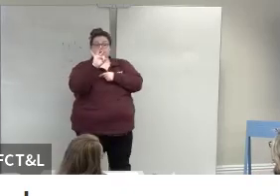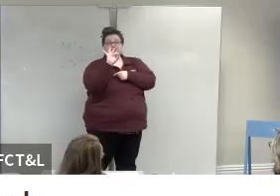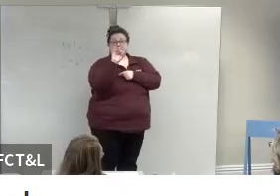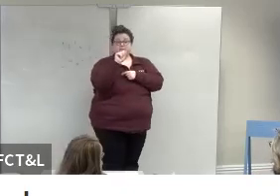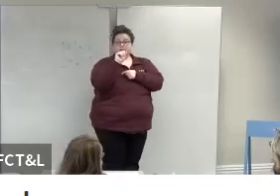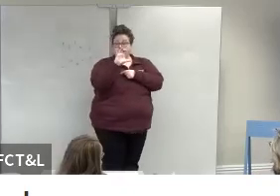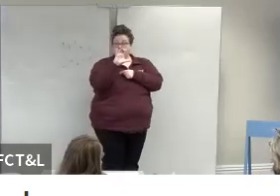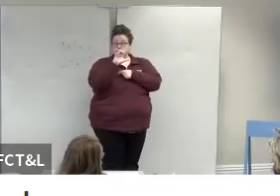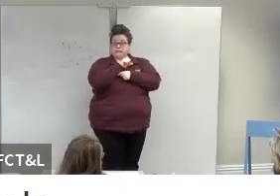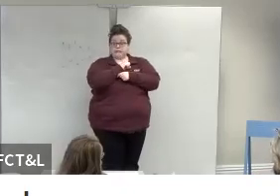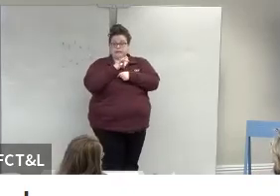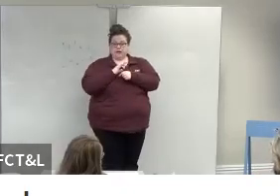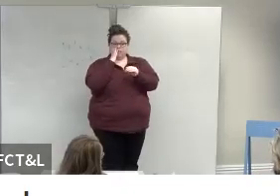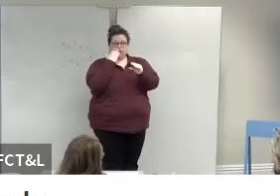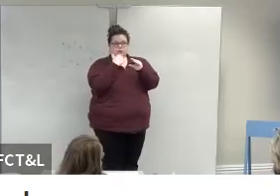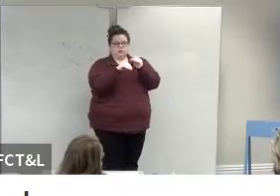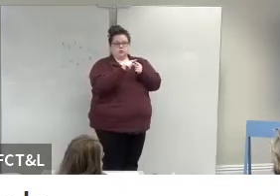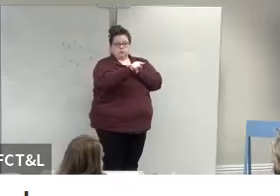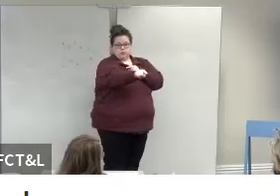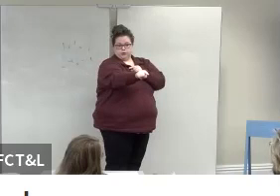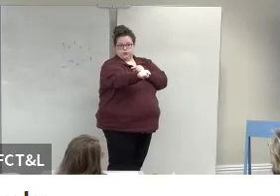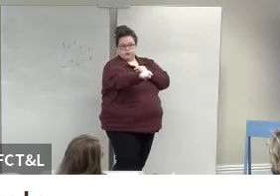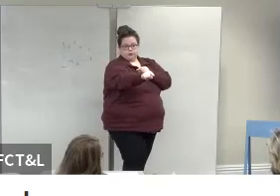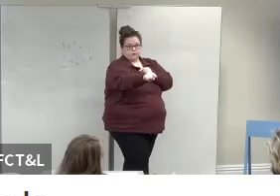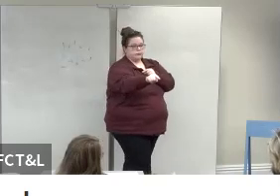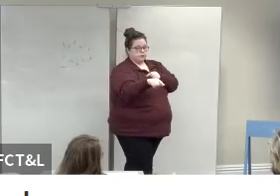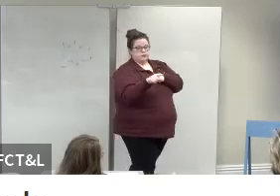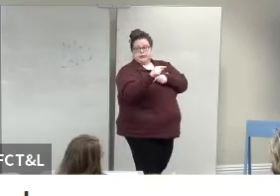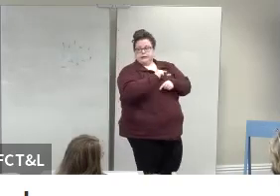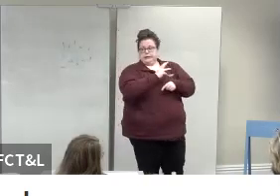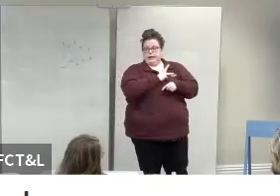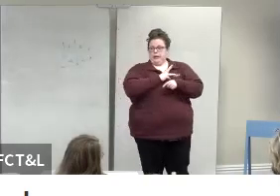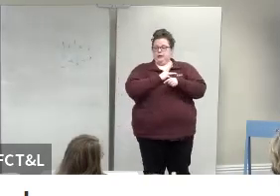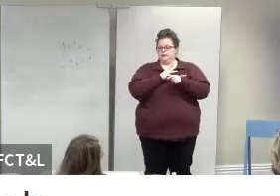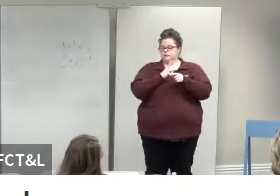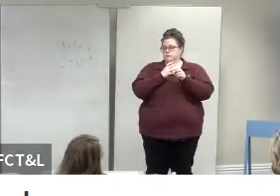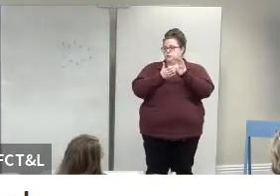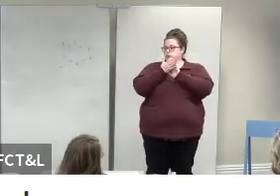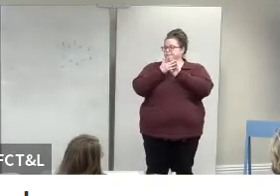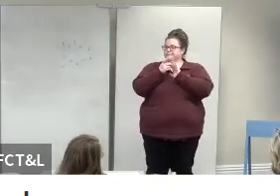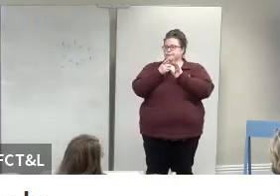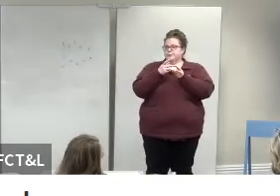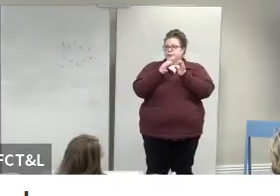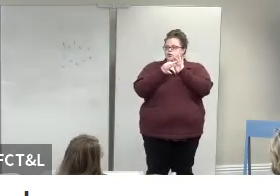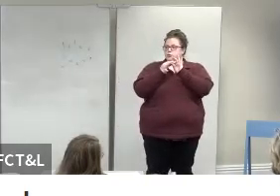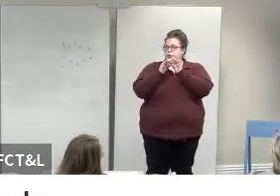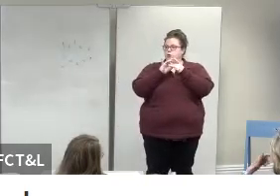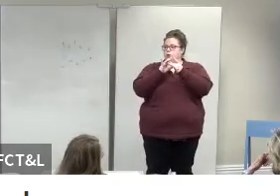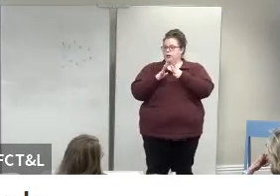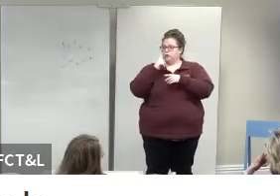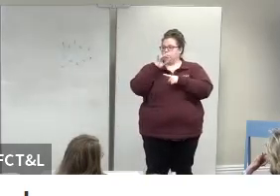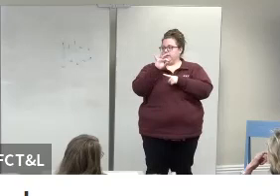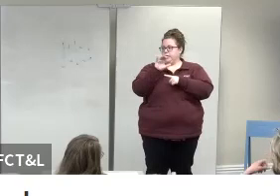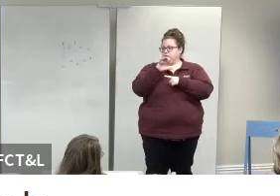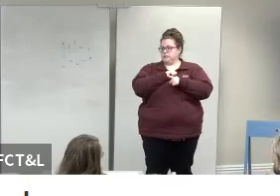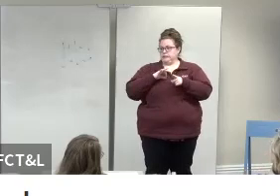to Center for Student Accessibility if it's for a student. If it's for faculty or staff, it goes to the interpreter coordinator, Gay Wallachek, who's interpreting